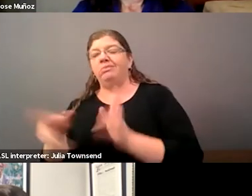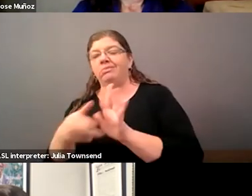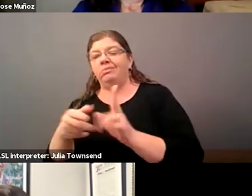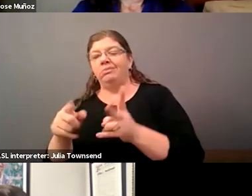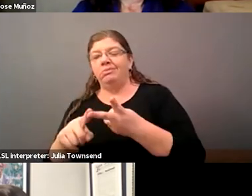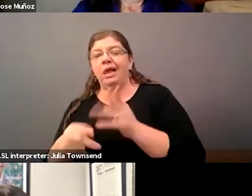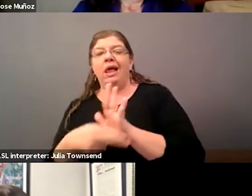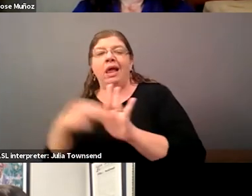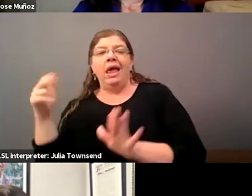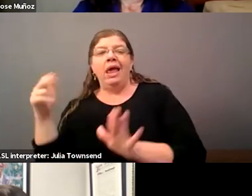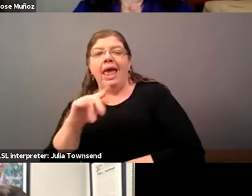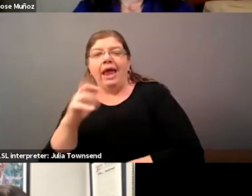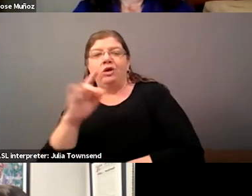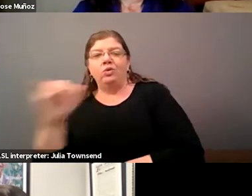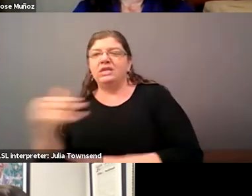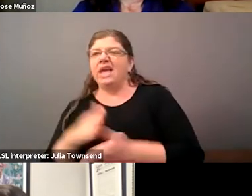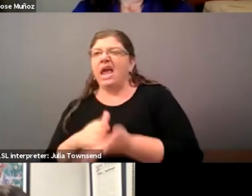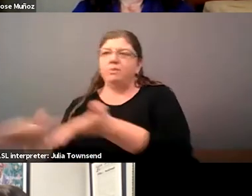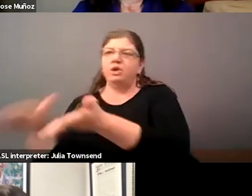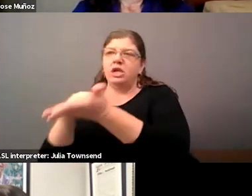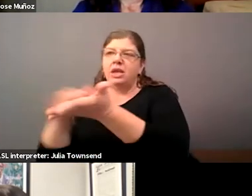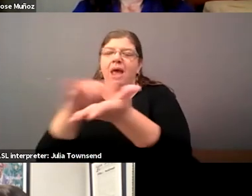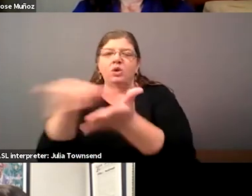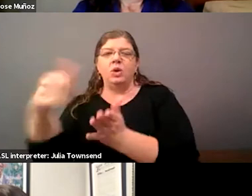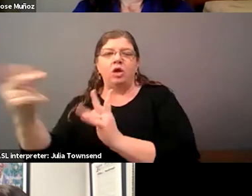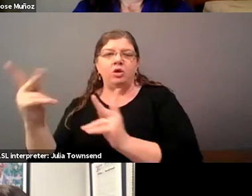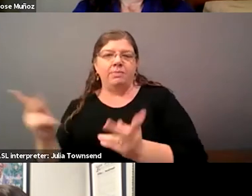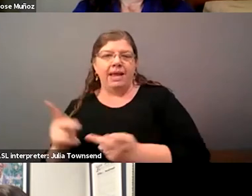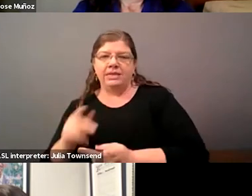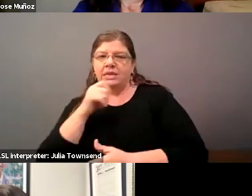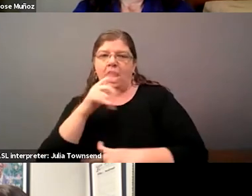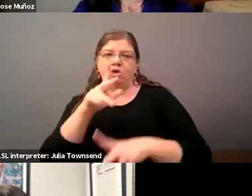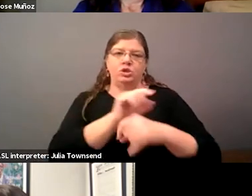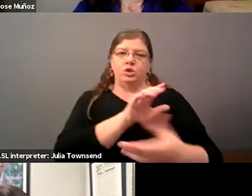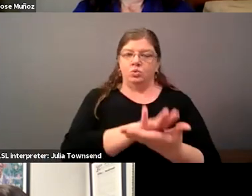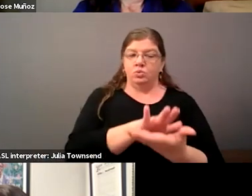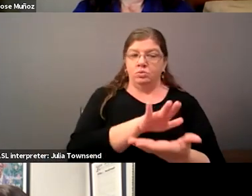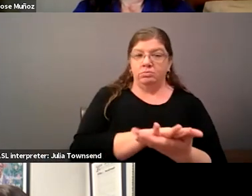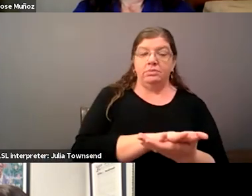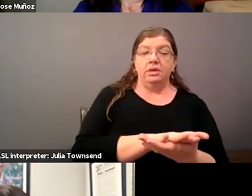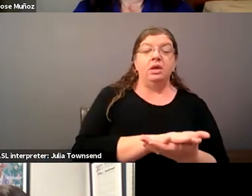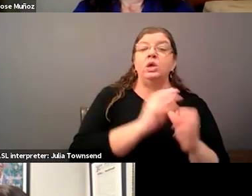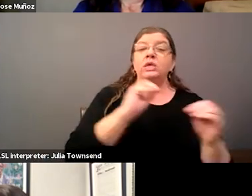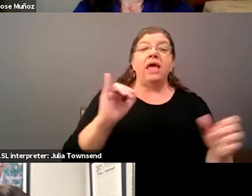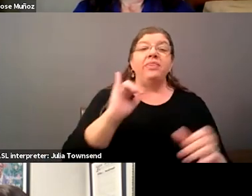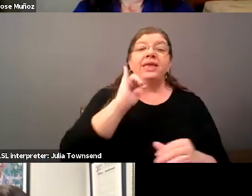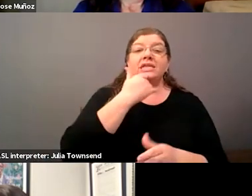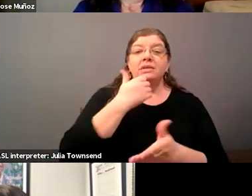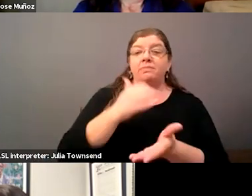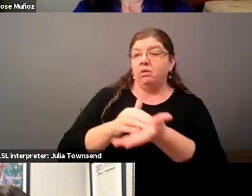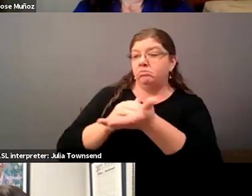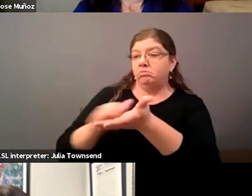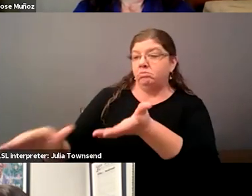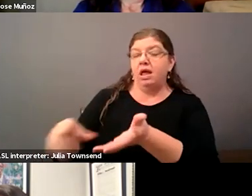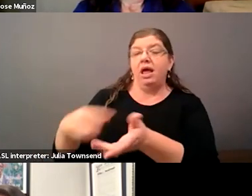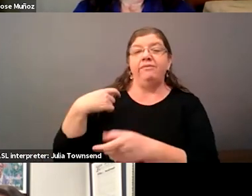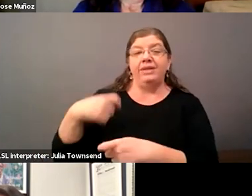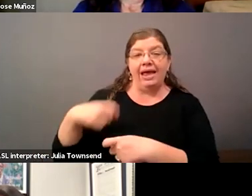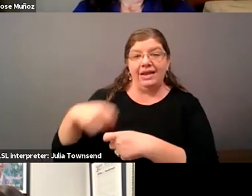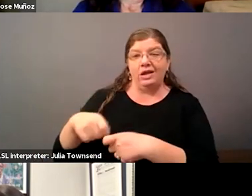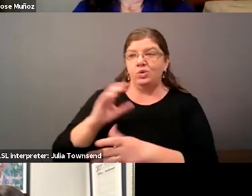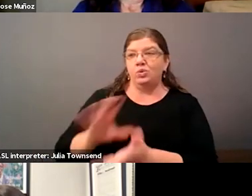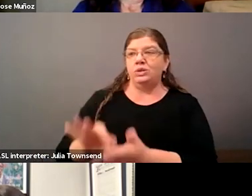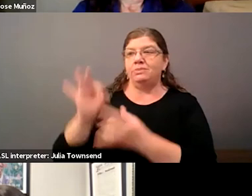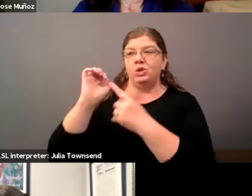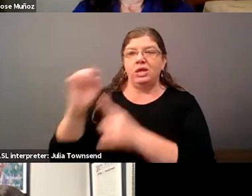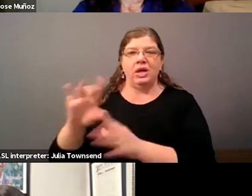school spaces into alternative places there's nothing accidental about the displacement of latinx students in our district into special education